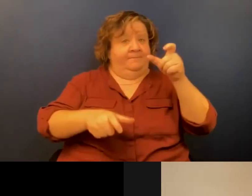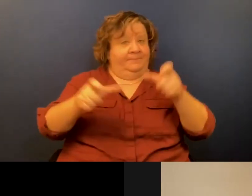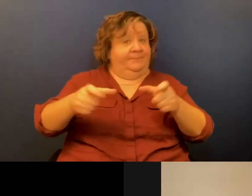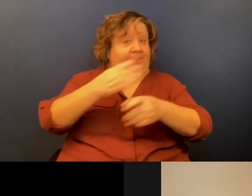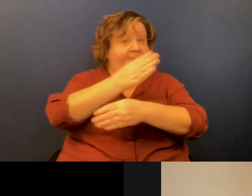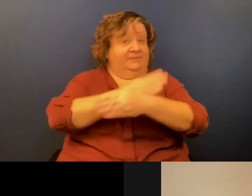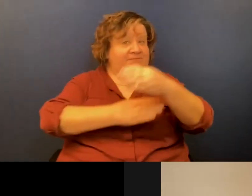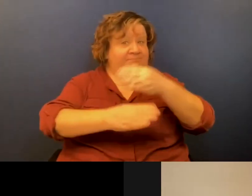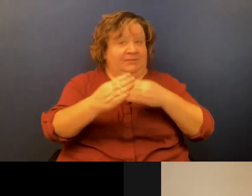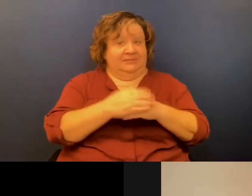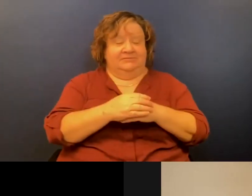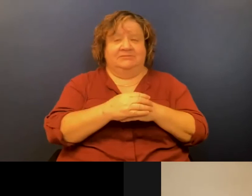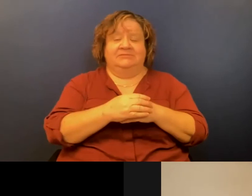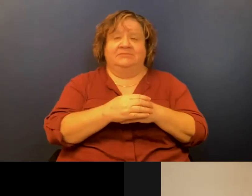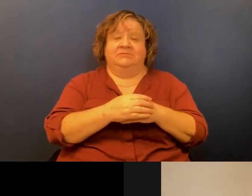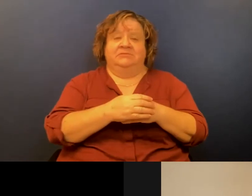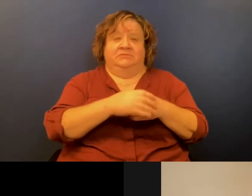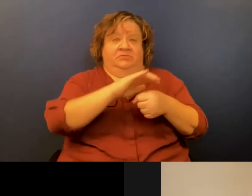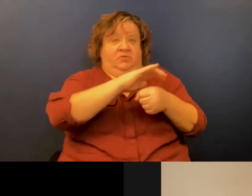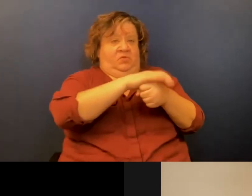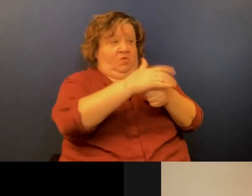the application that you've just mentioned,